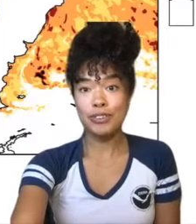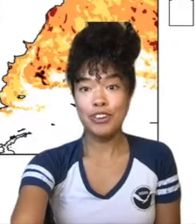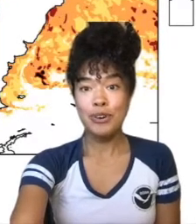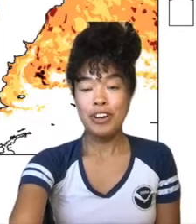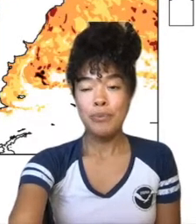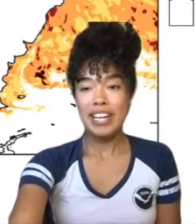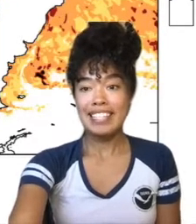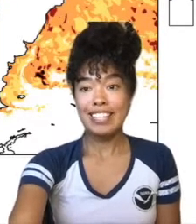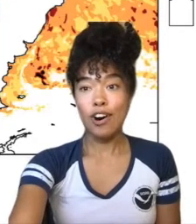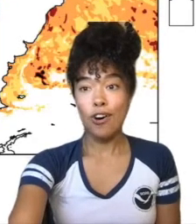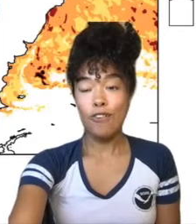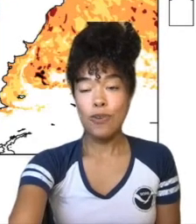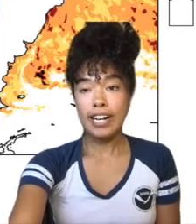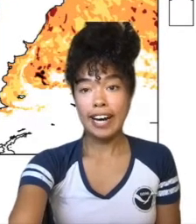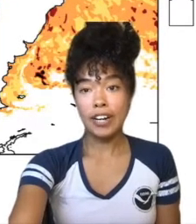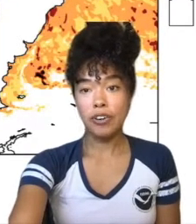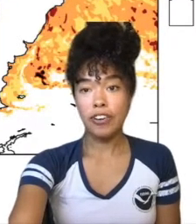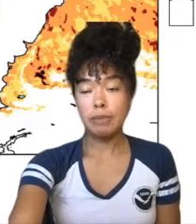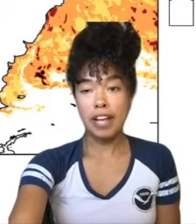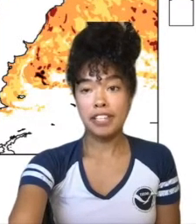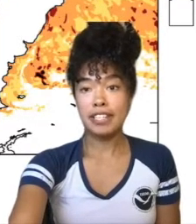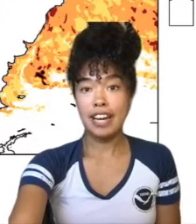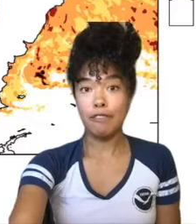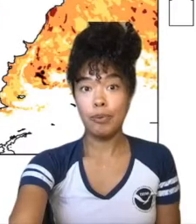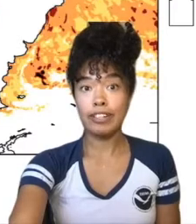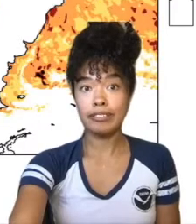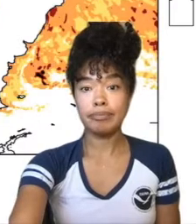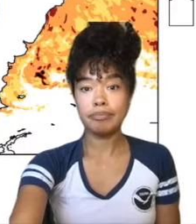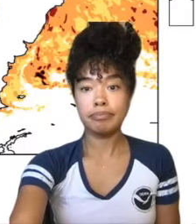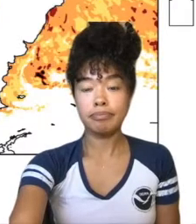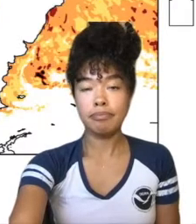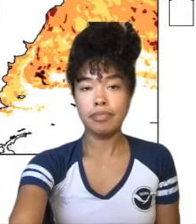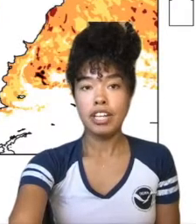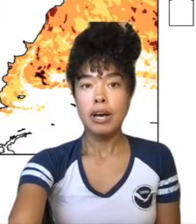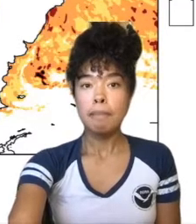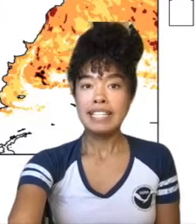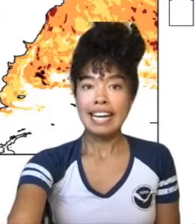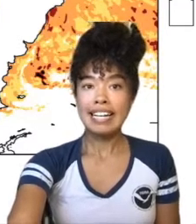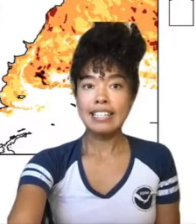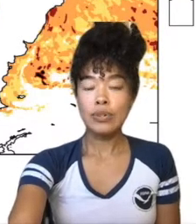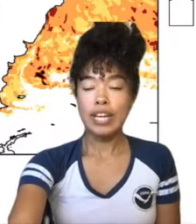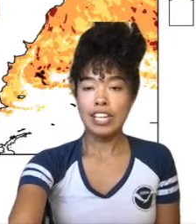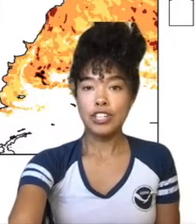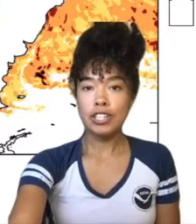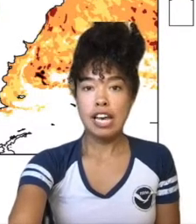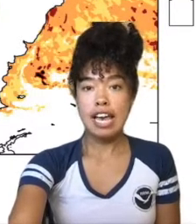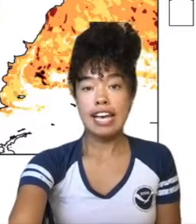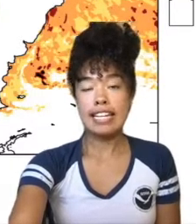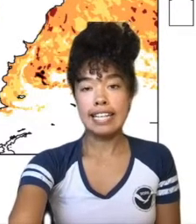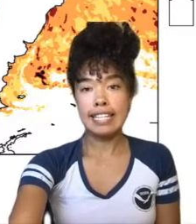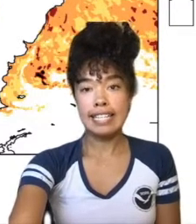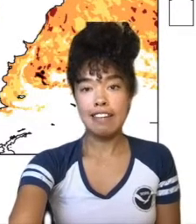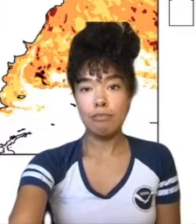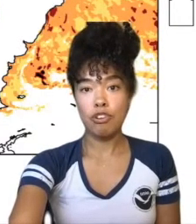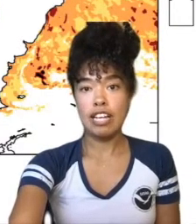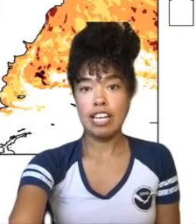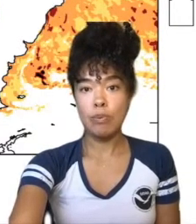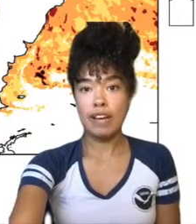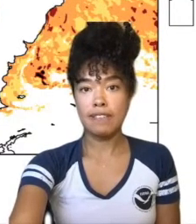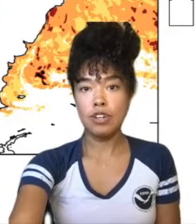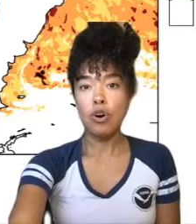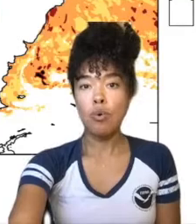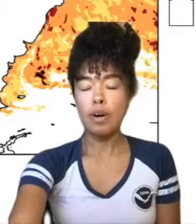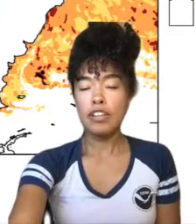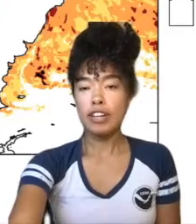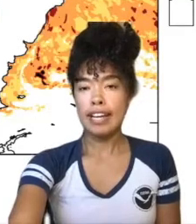ocean. We can see all four categories practically everywhere. Besides location and intensity of marine heat